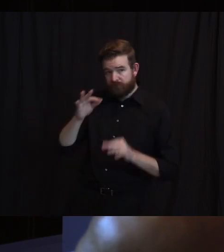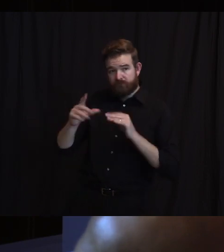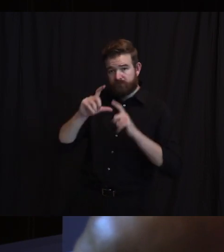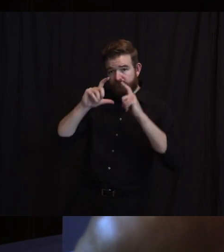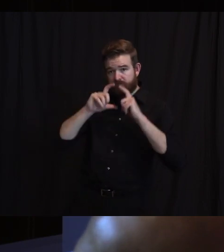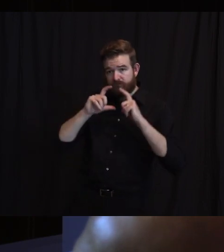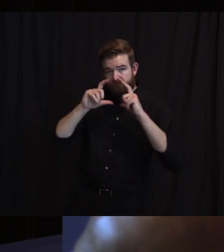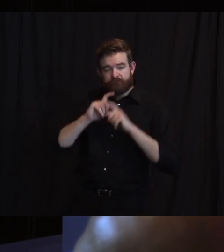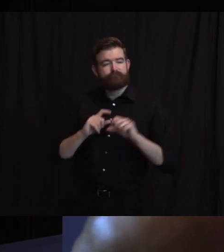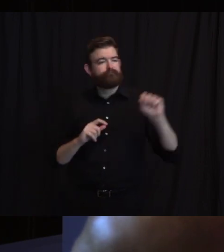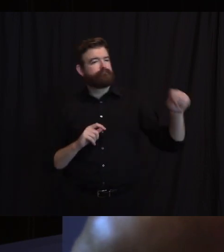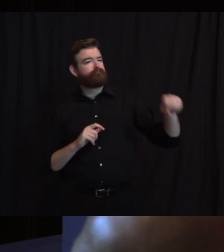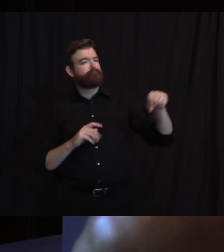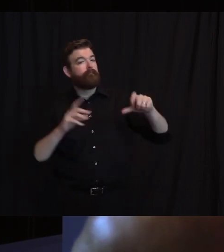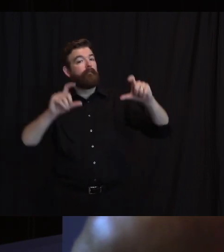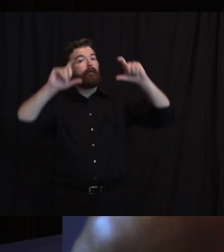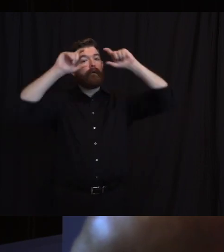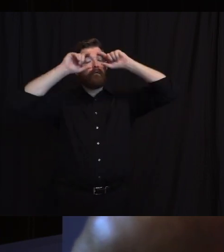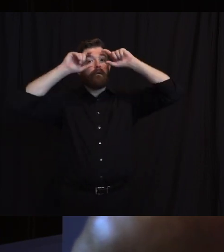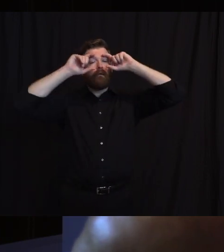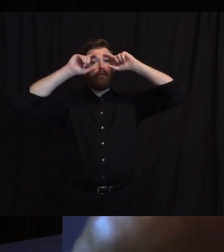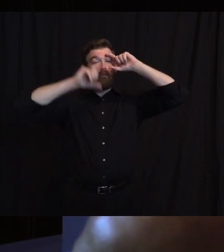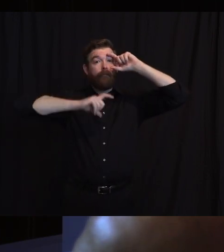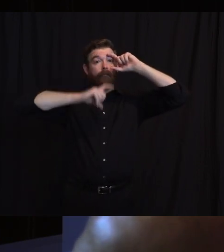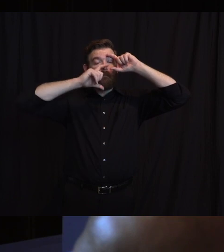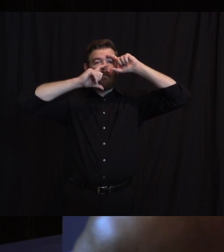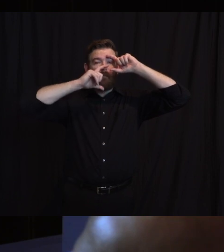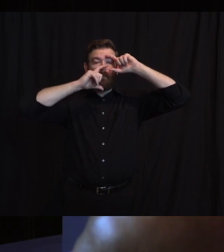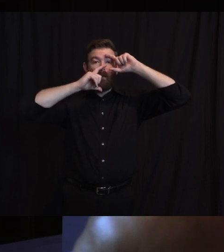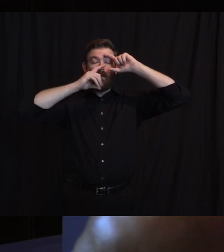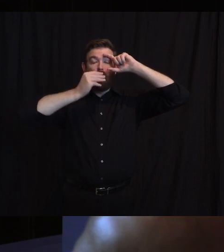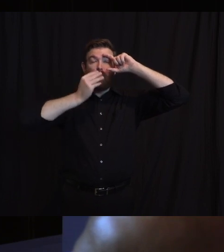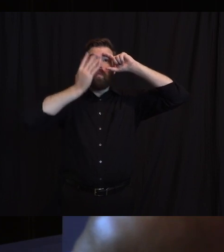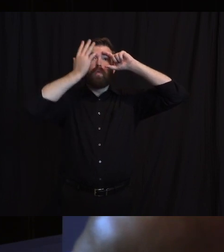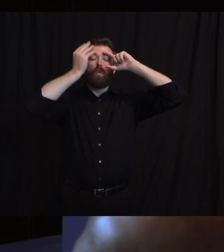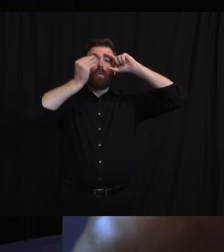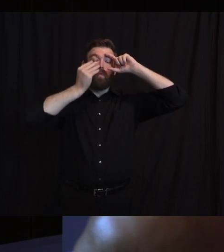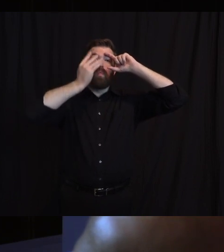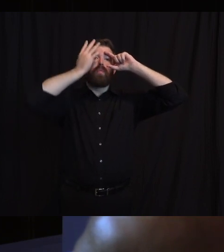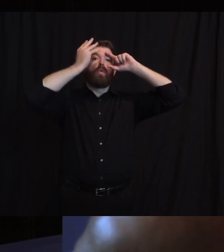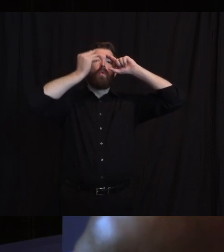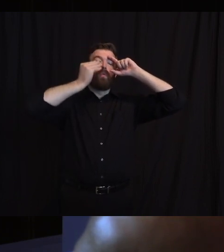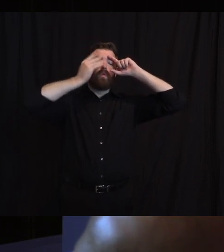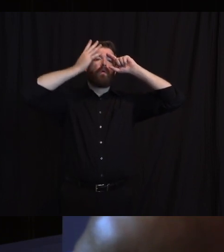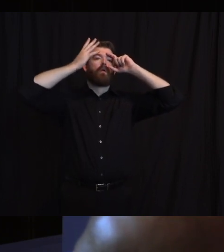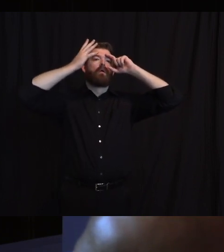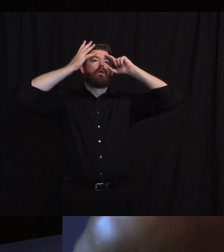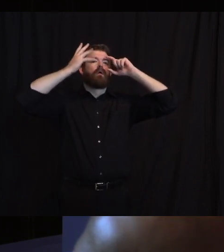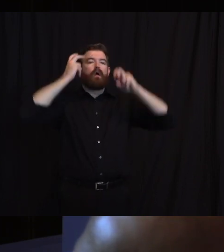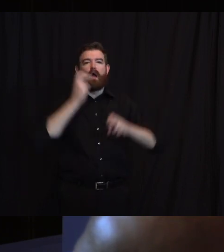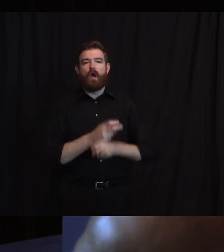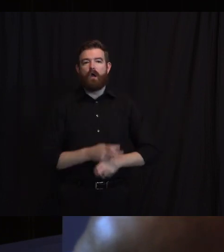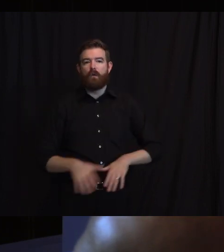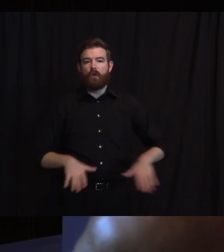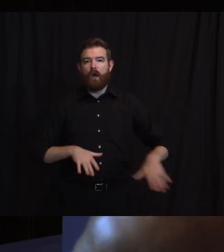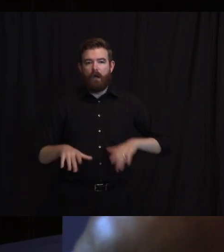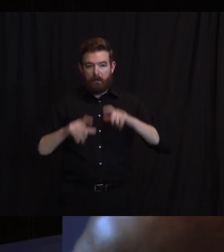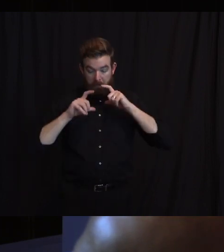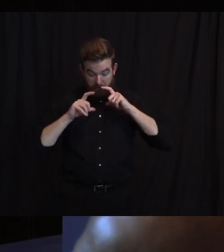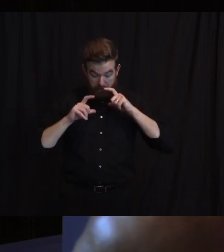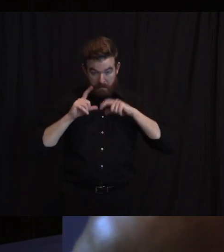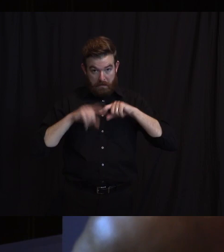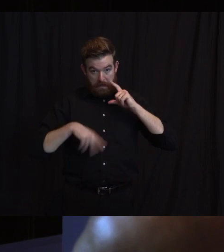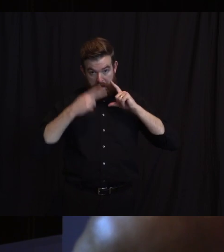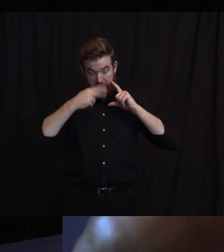up. Understand that it's difficult to see your feet and you have to worry about tripping over things and that sort of issue, and it's not easy. But if